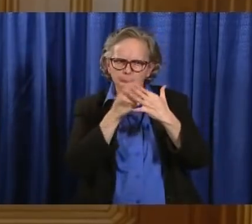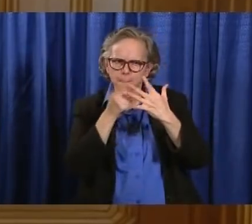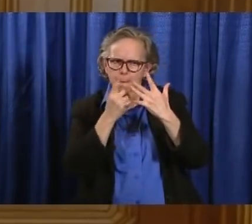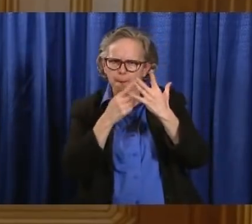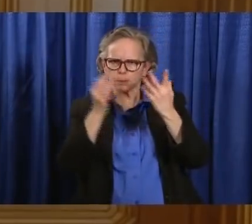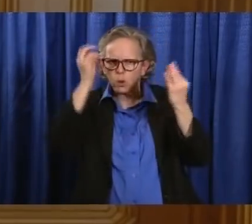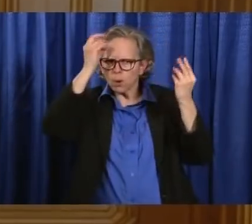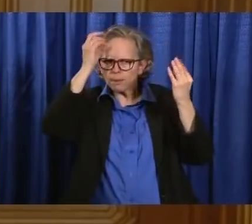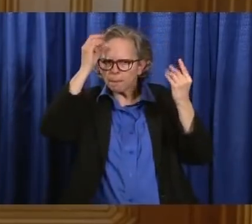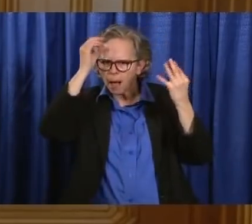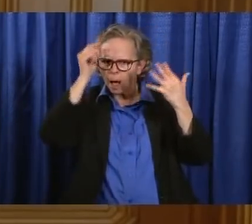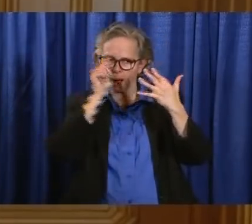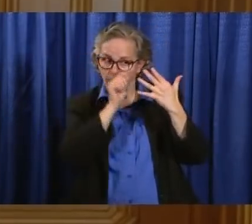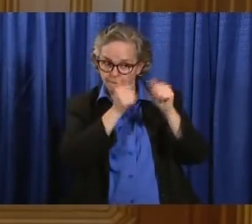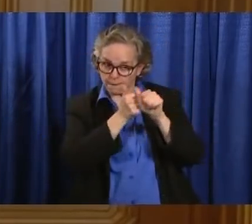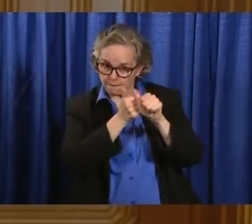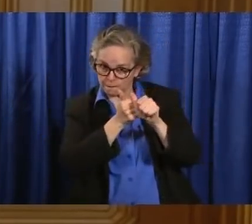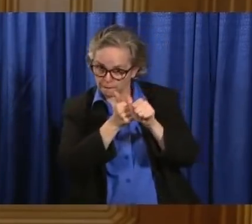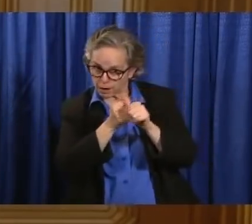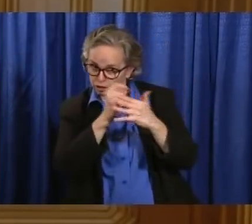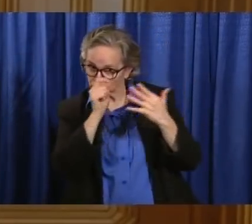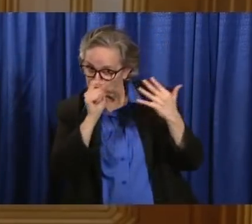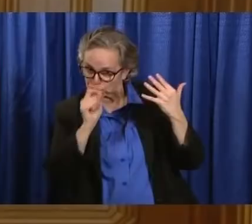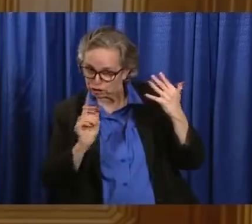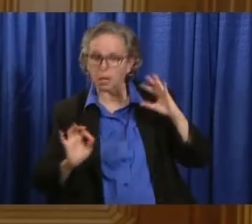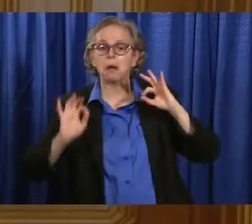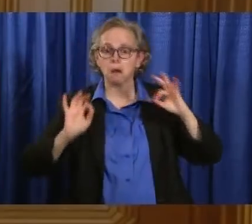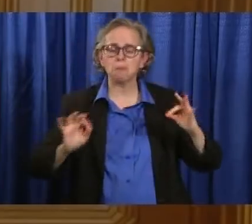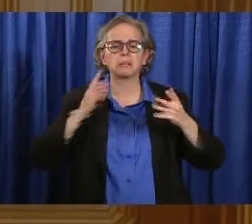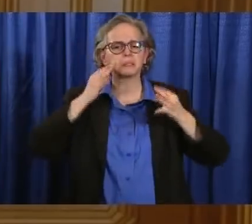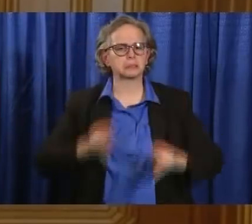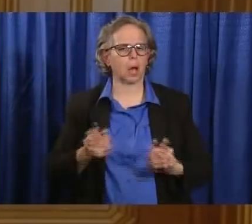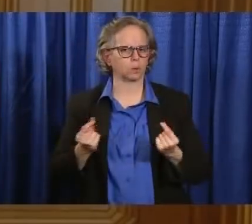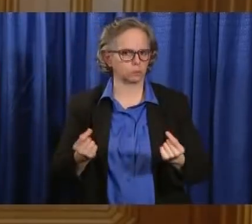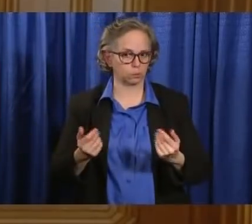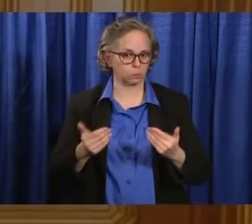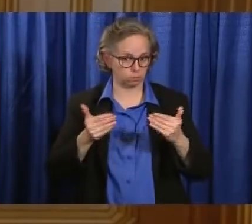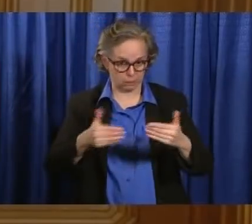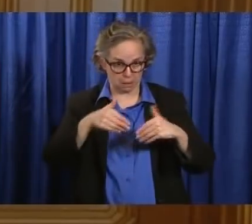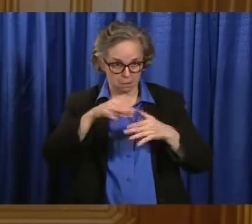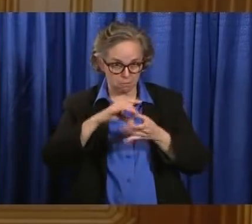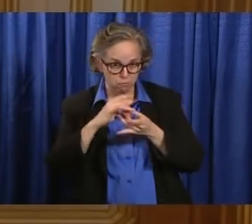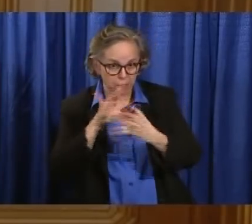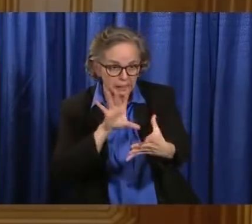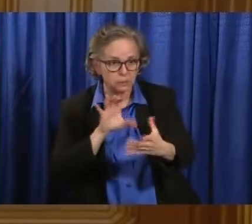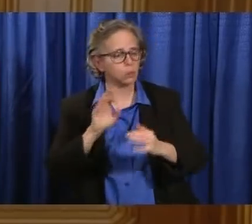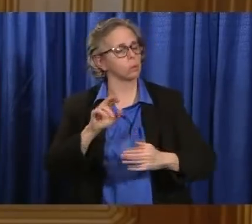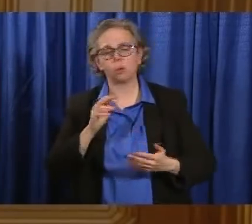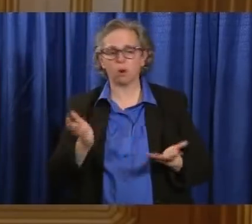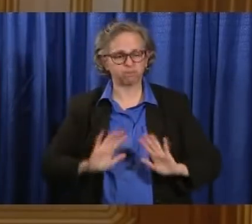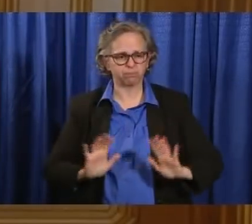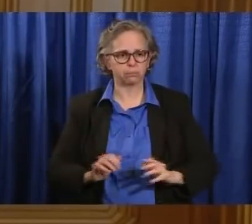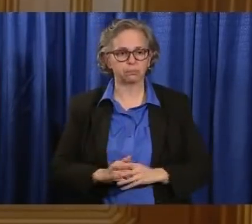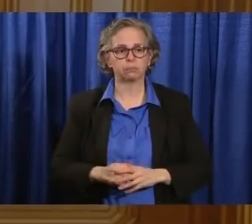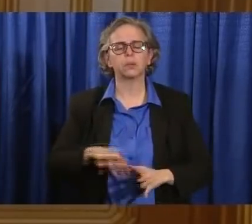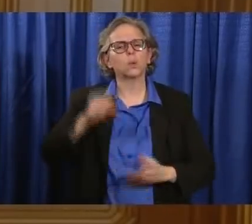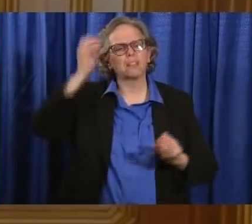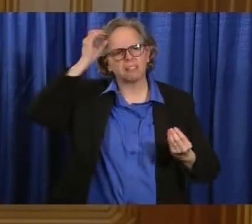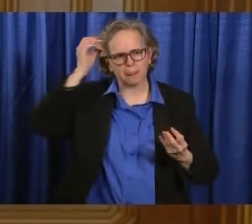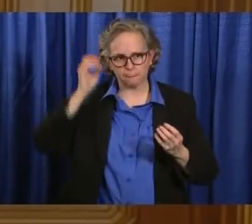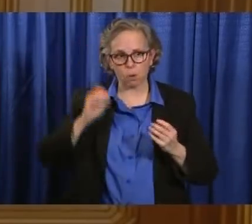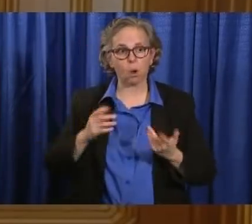we would even consider. Will we look at additional? Yes, we certainly could look at additional ones, but we want to take this very, very